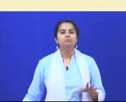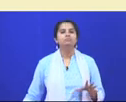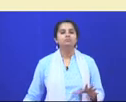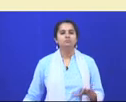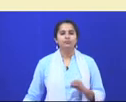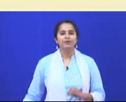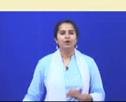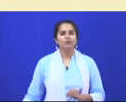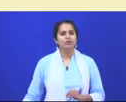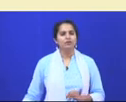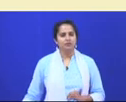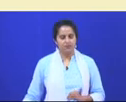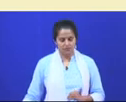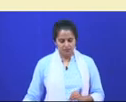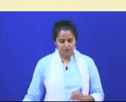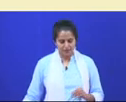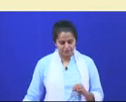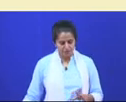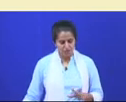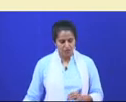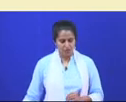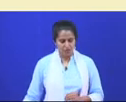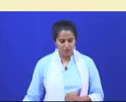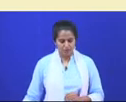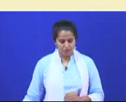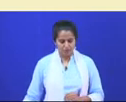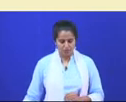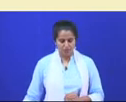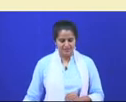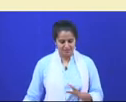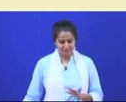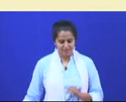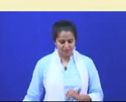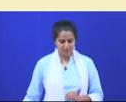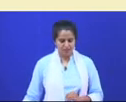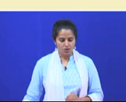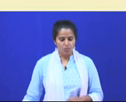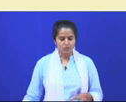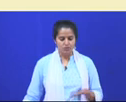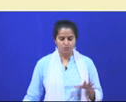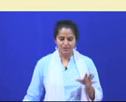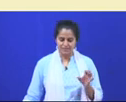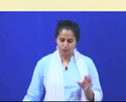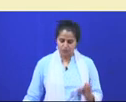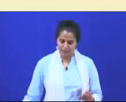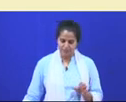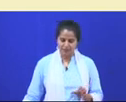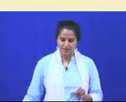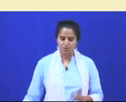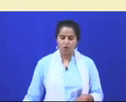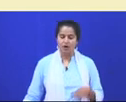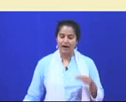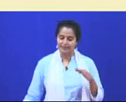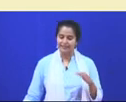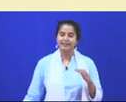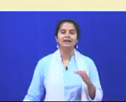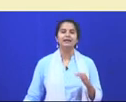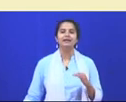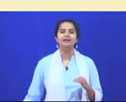So moving on, the definition for the seventh case, which is known as the locative case